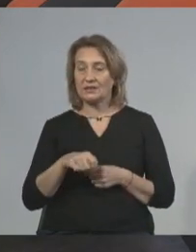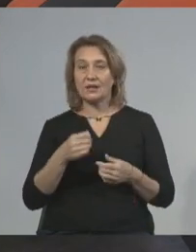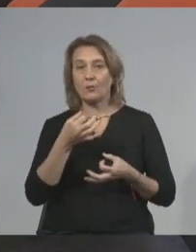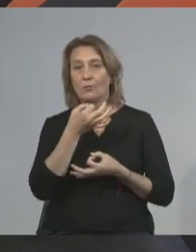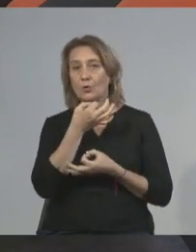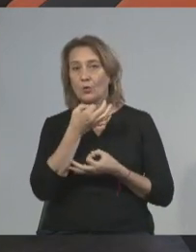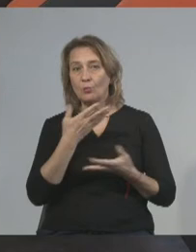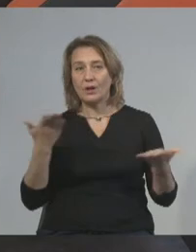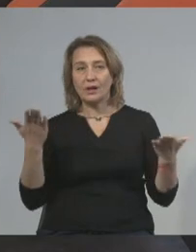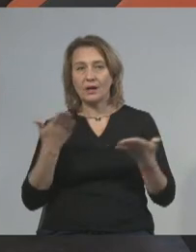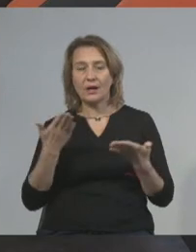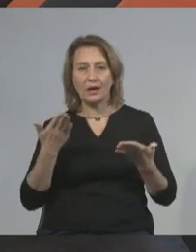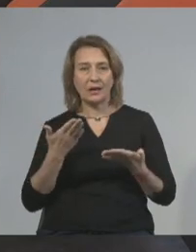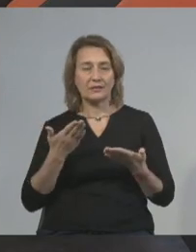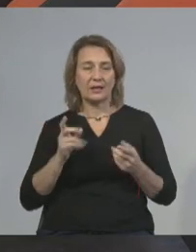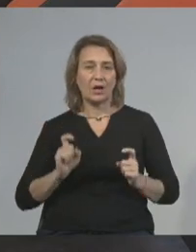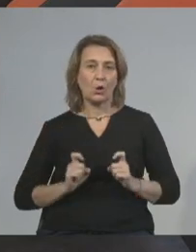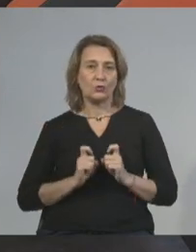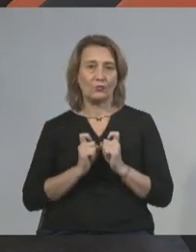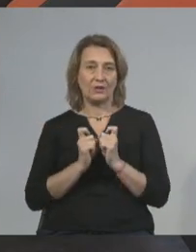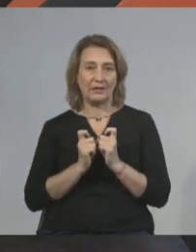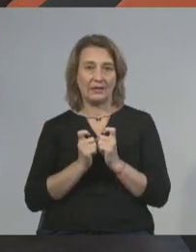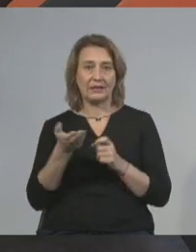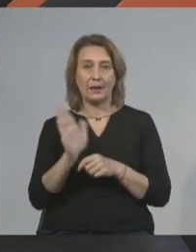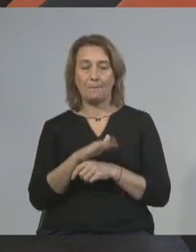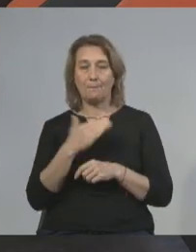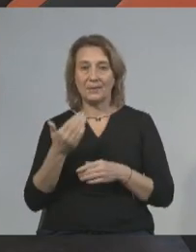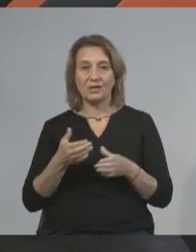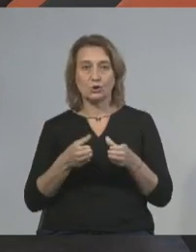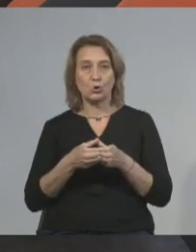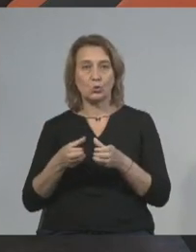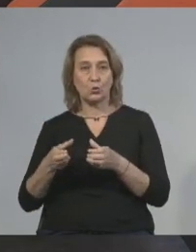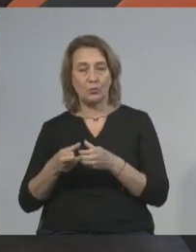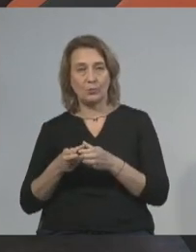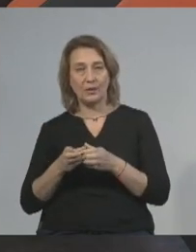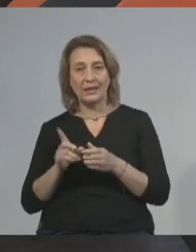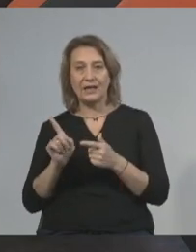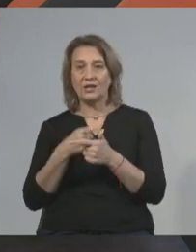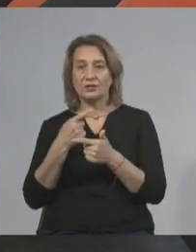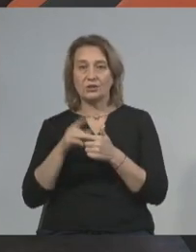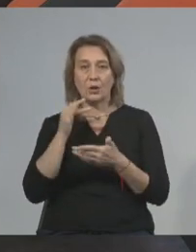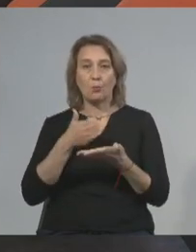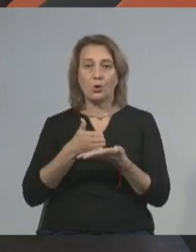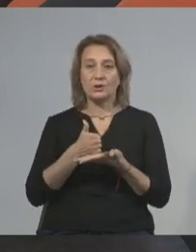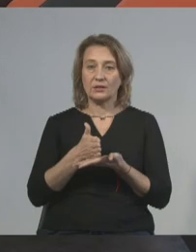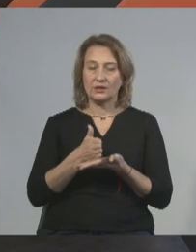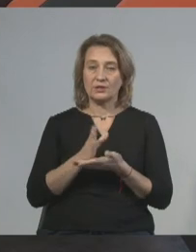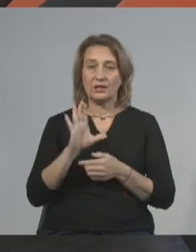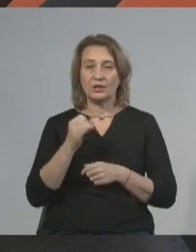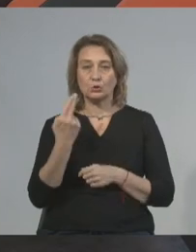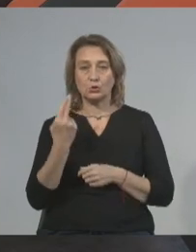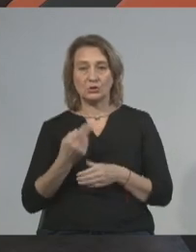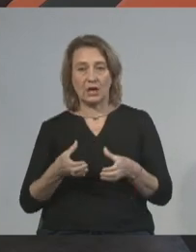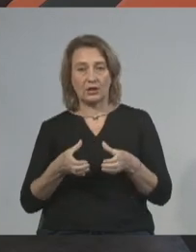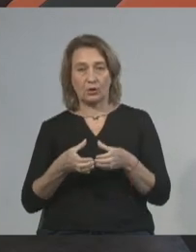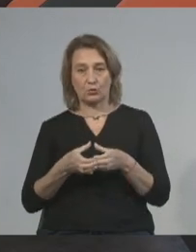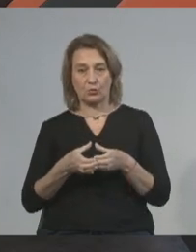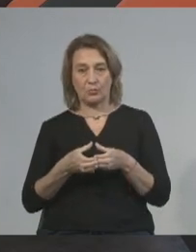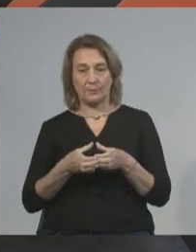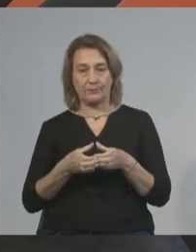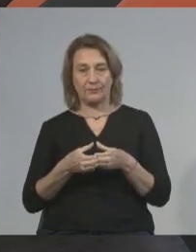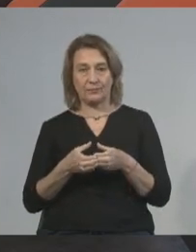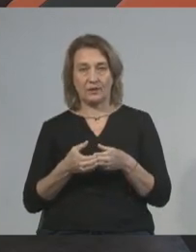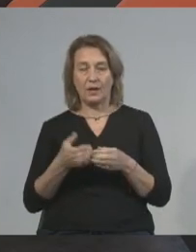actually creates chaos in ukraine any polarization any political conflict in ukraine between different